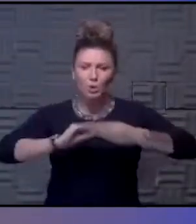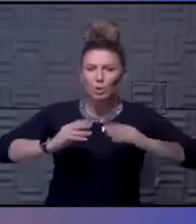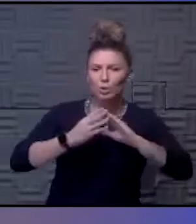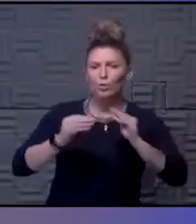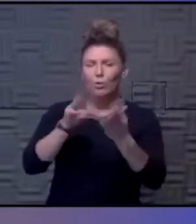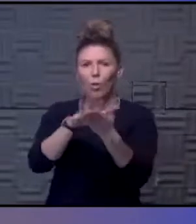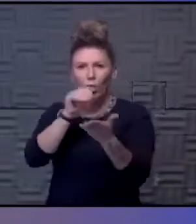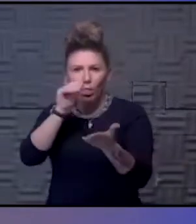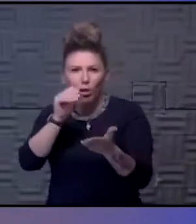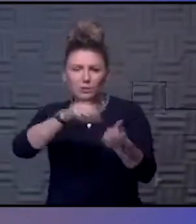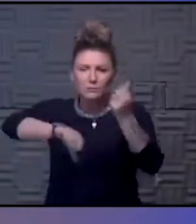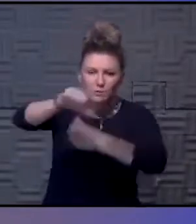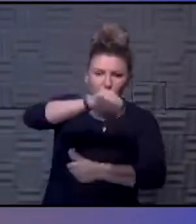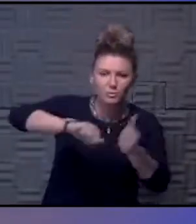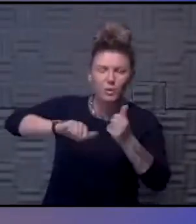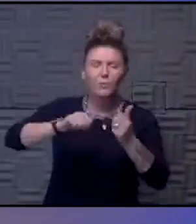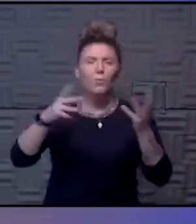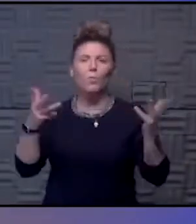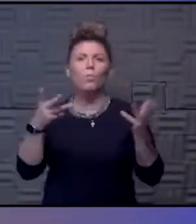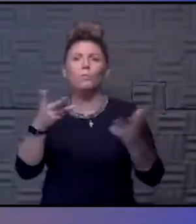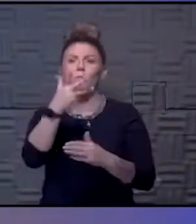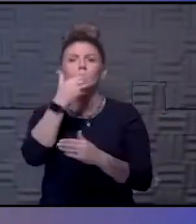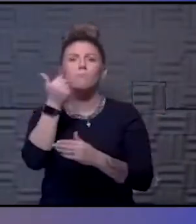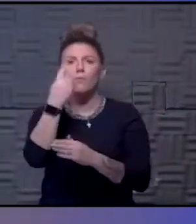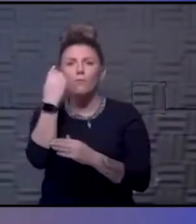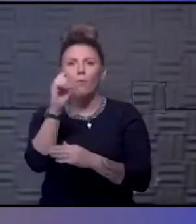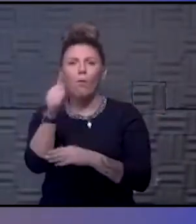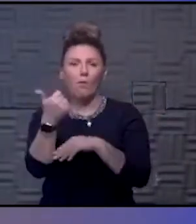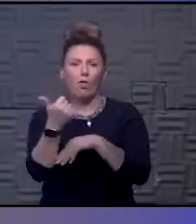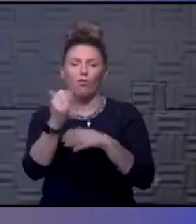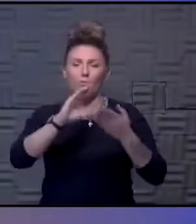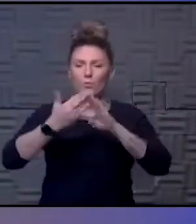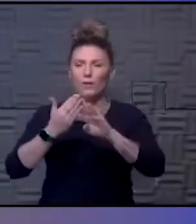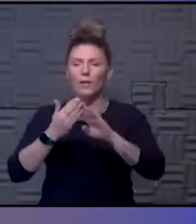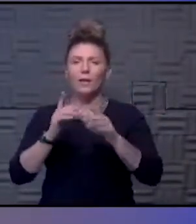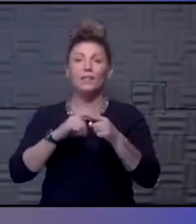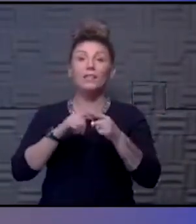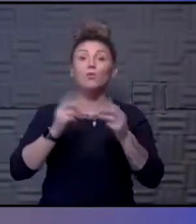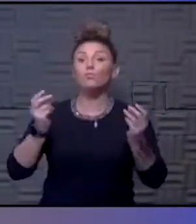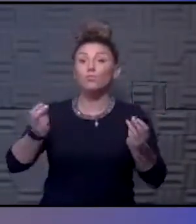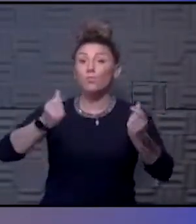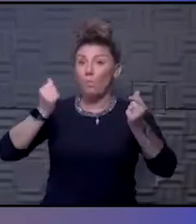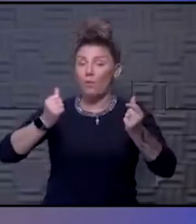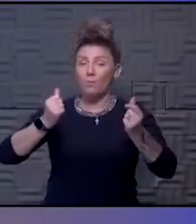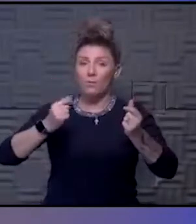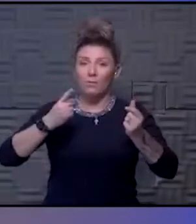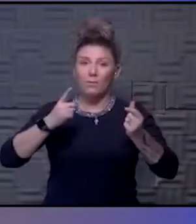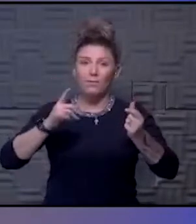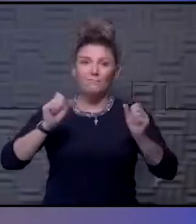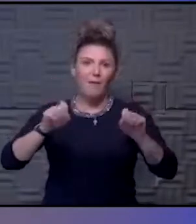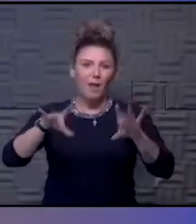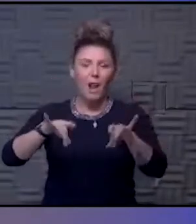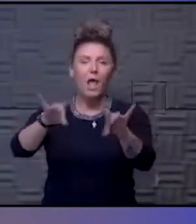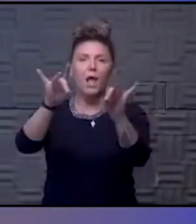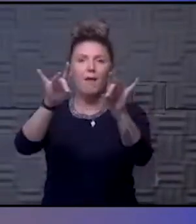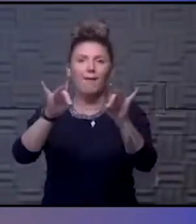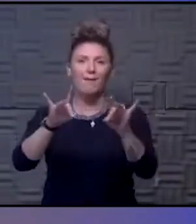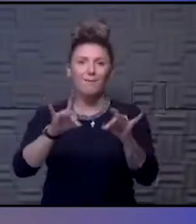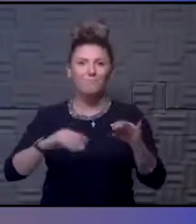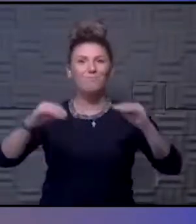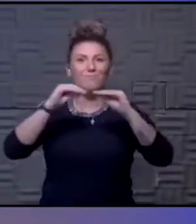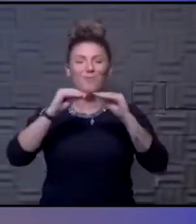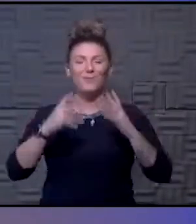messages of what's learned best to other communities so they can rapidly adopt those things.